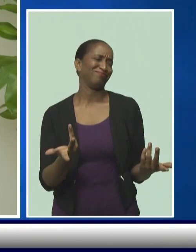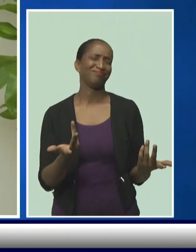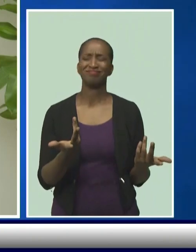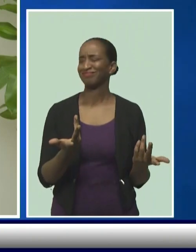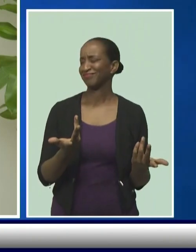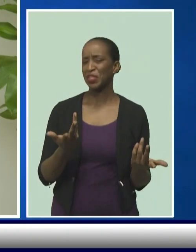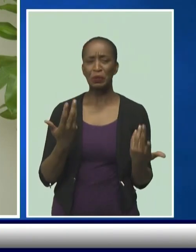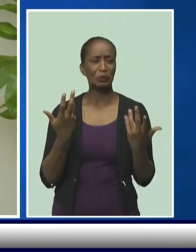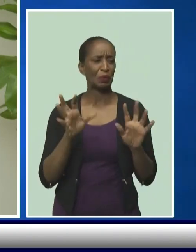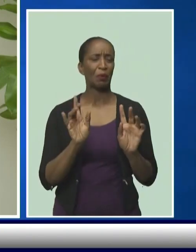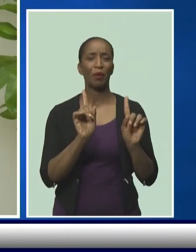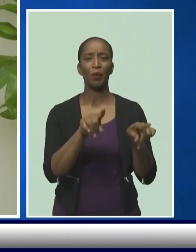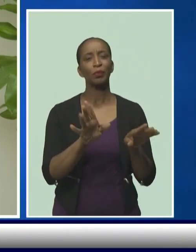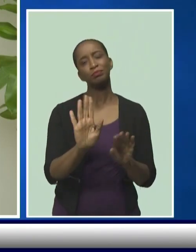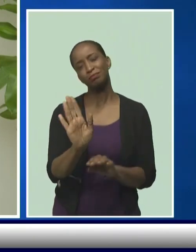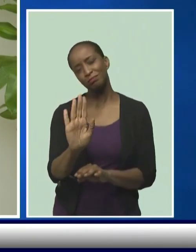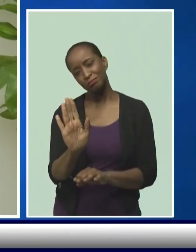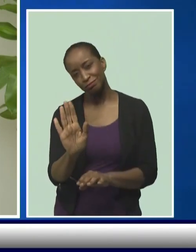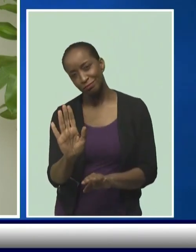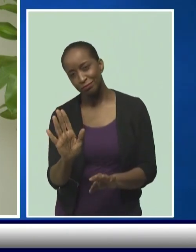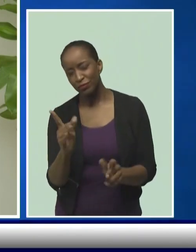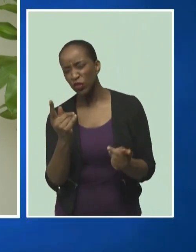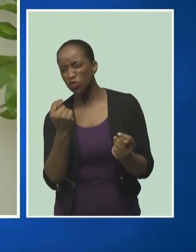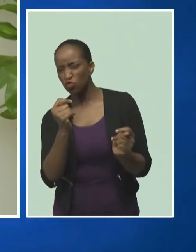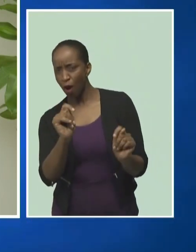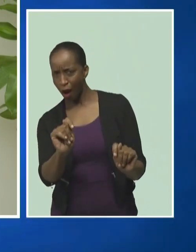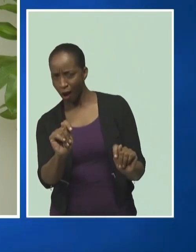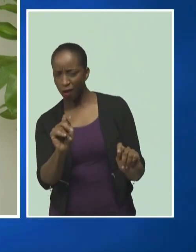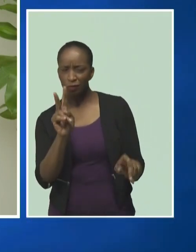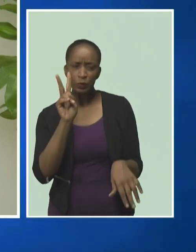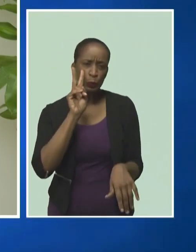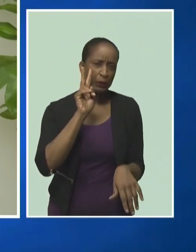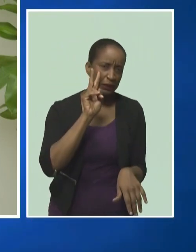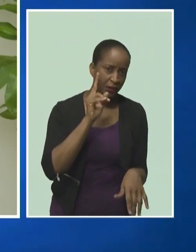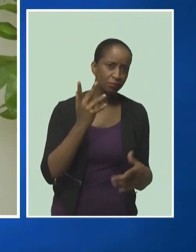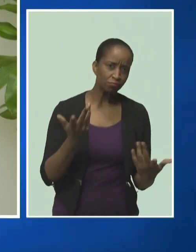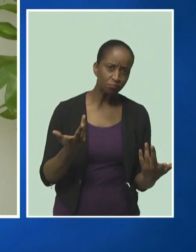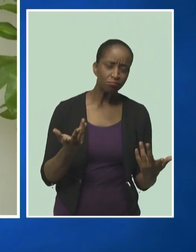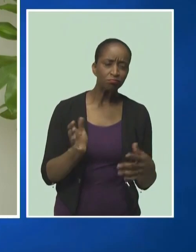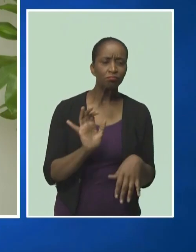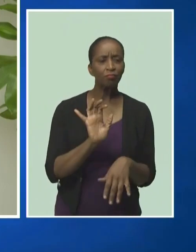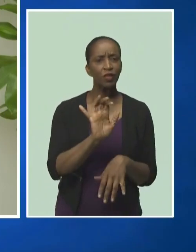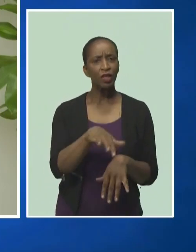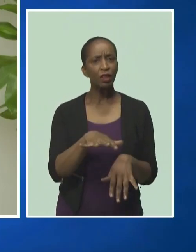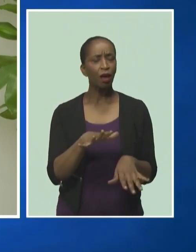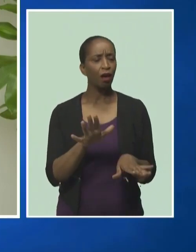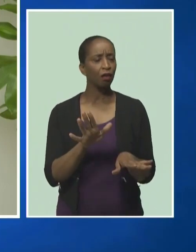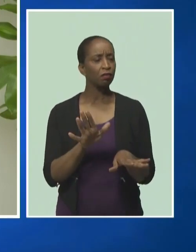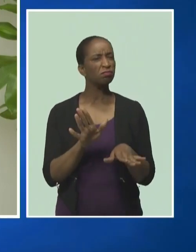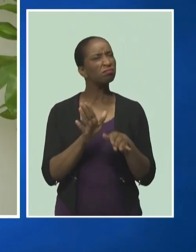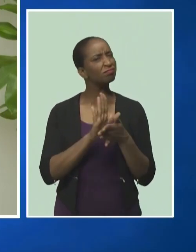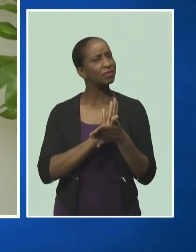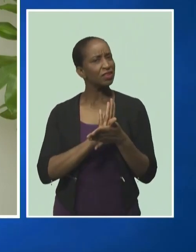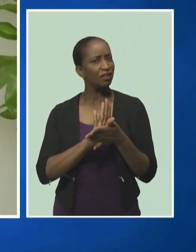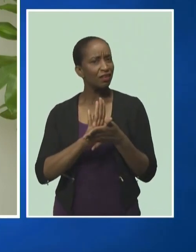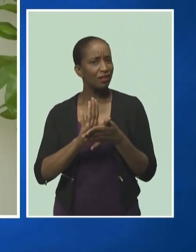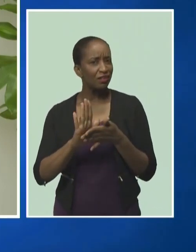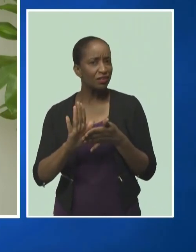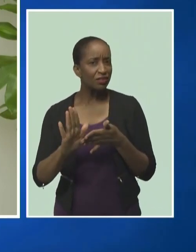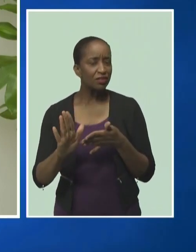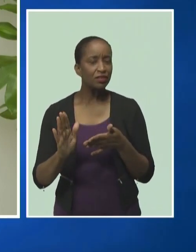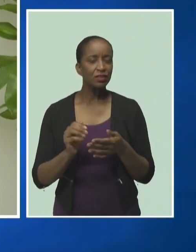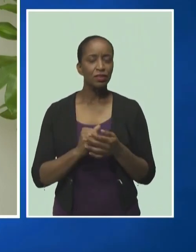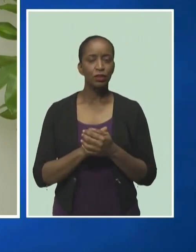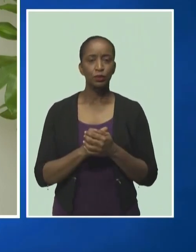It has a certain, I would suggest, intimacy about it that would lend itself to that